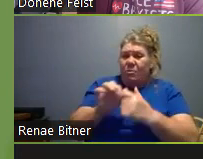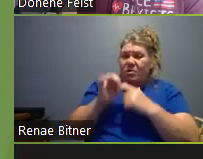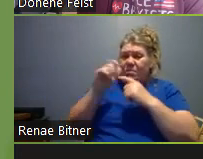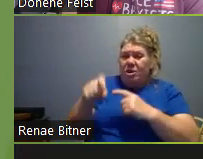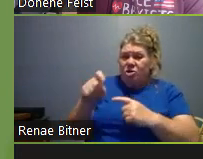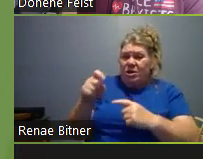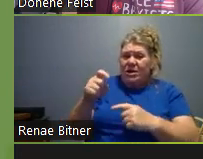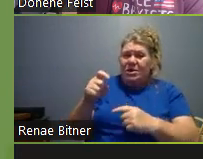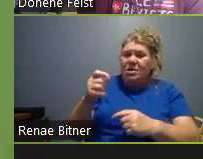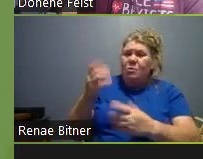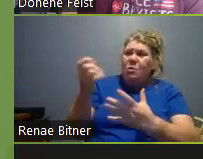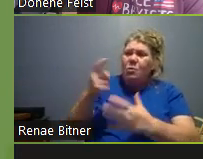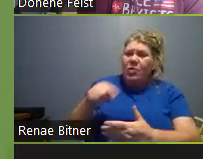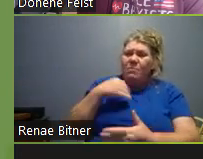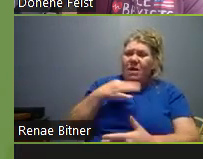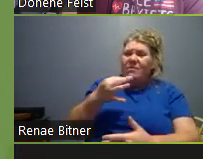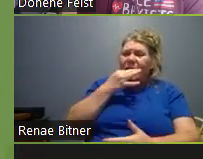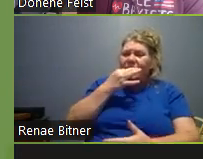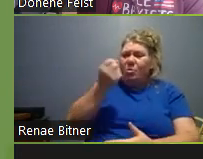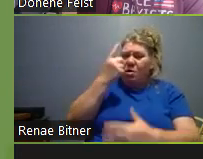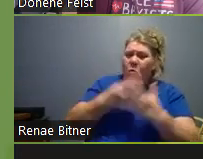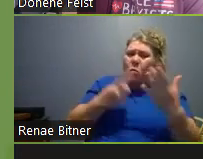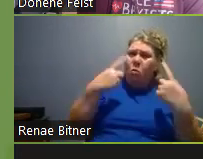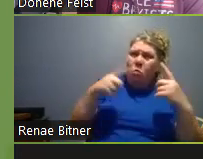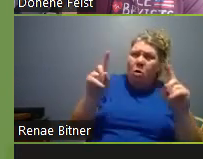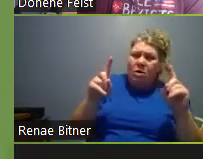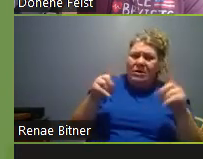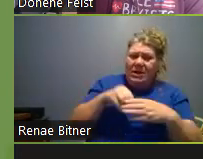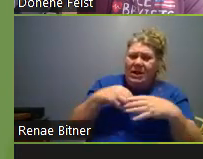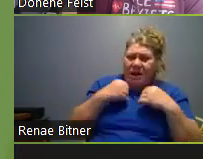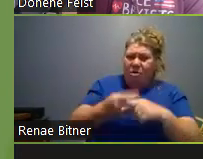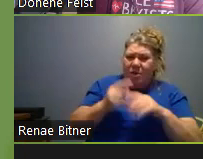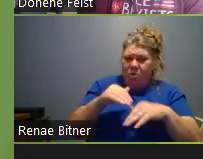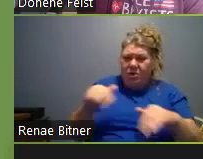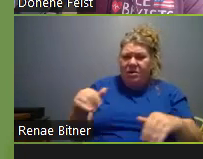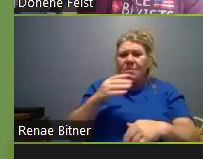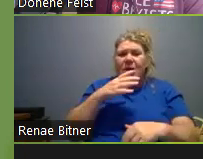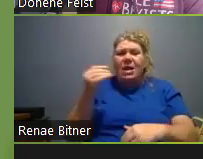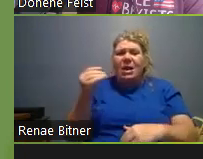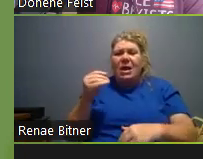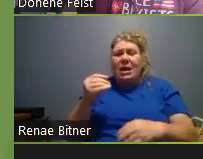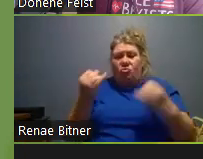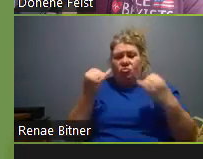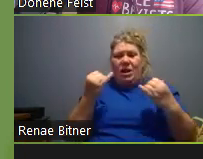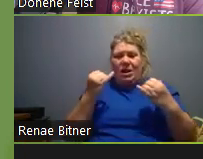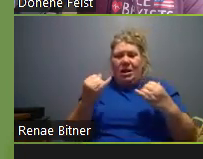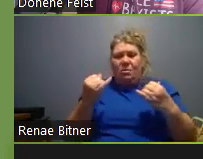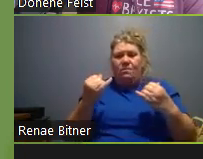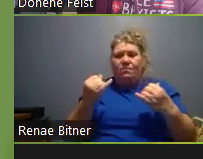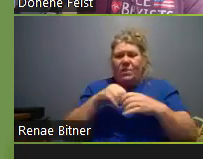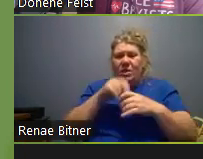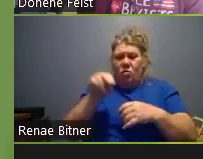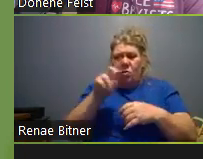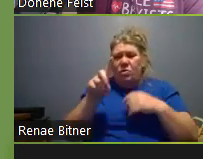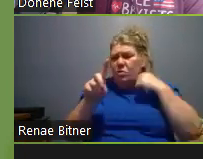an expert understanding of what does and doesn't work within healthcare systems. And right now, currently in North